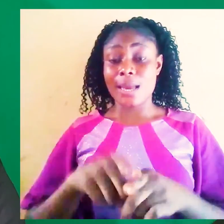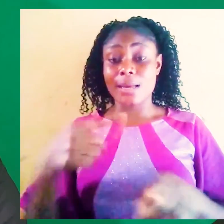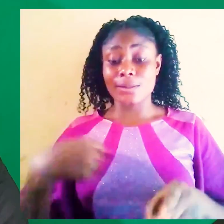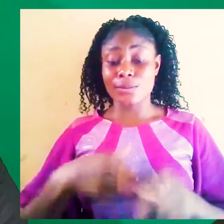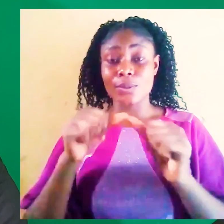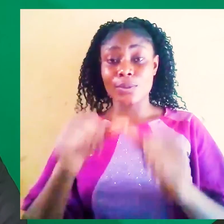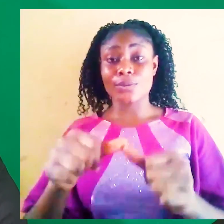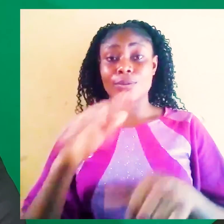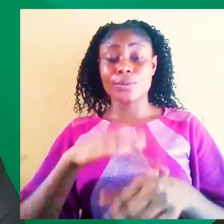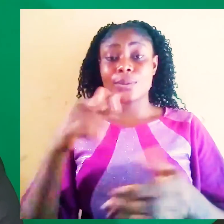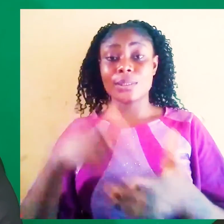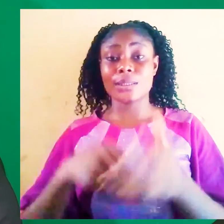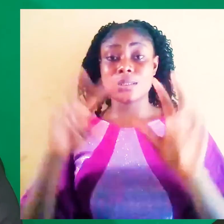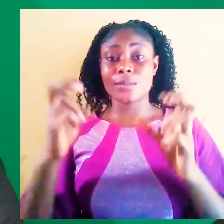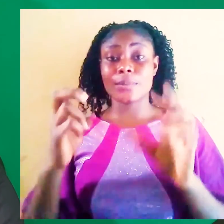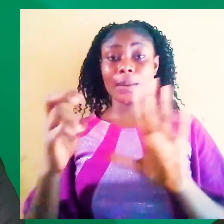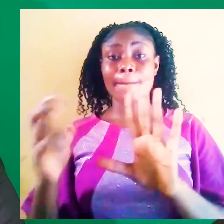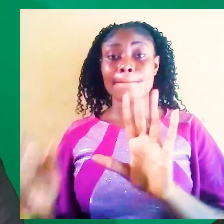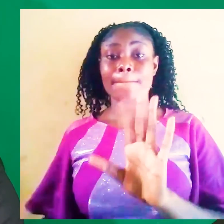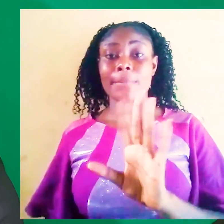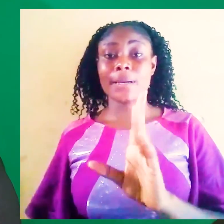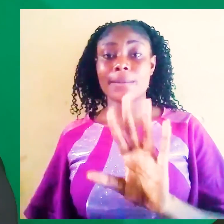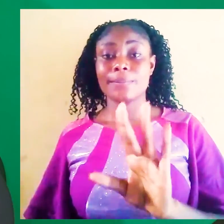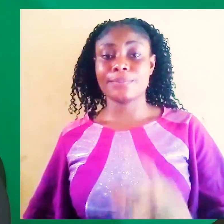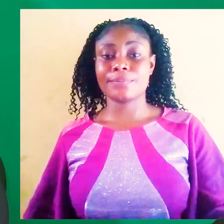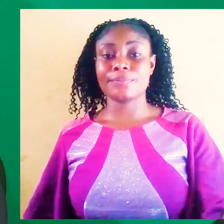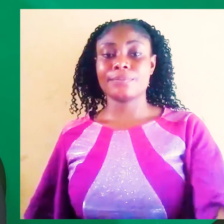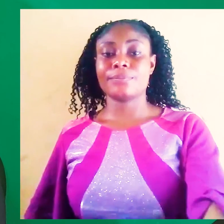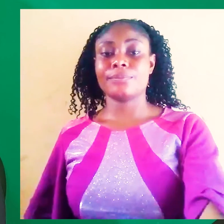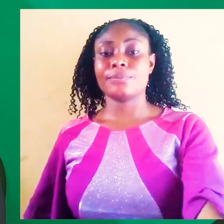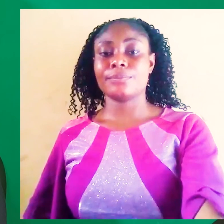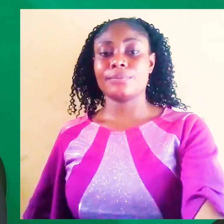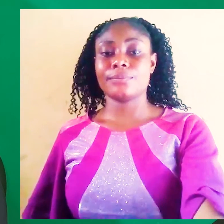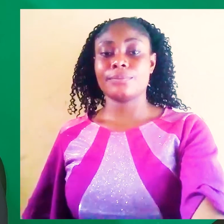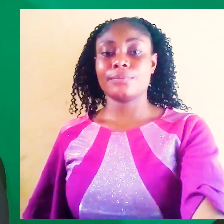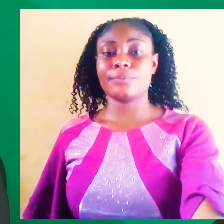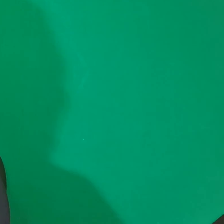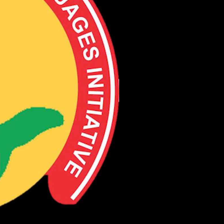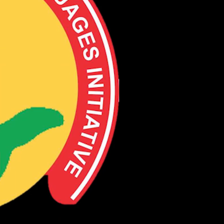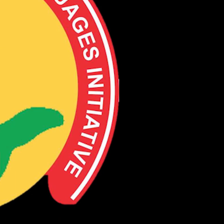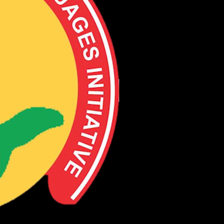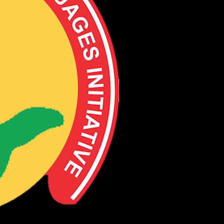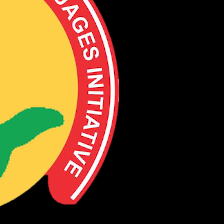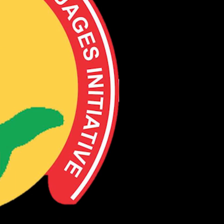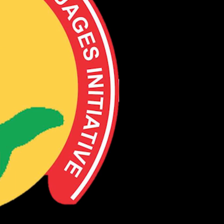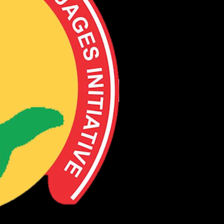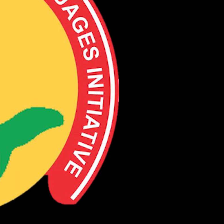I'm going to see you here next week as we continue on this topic. Bye.